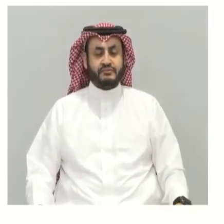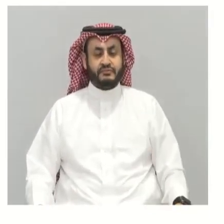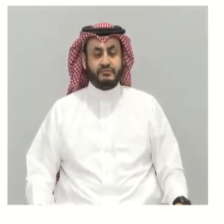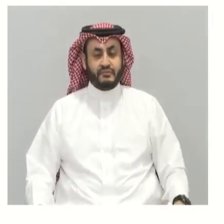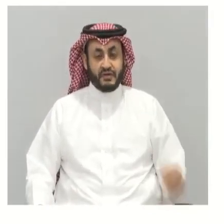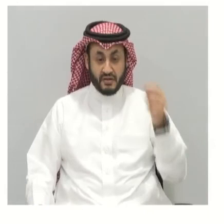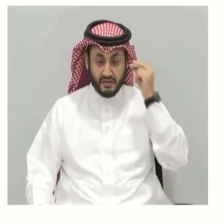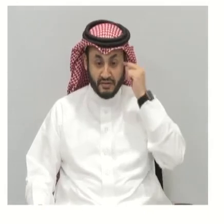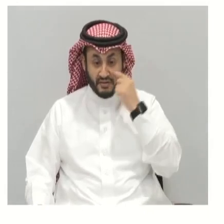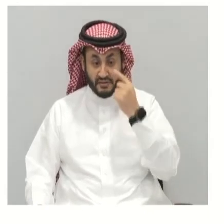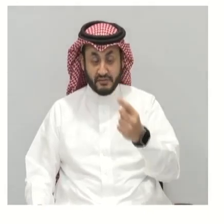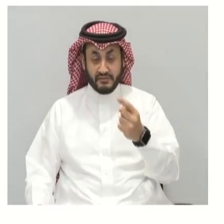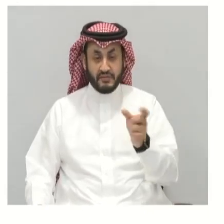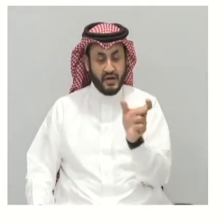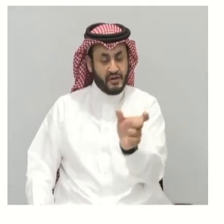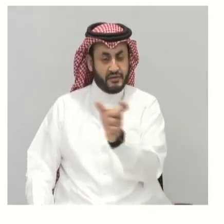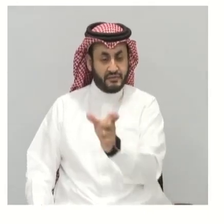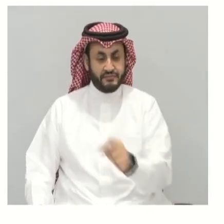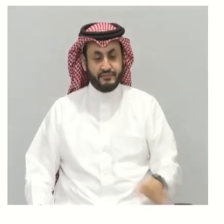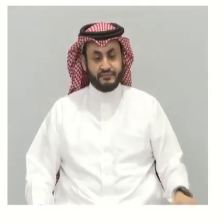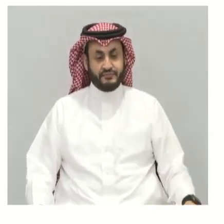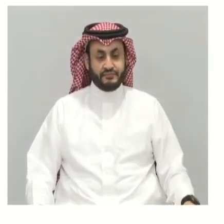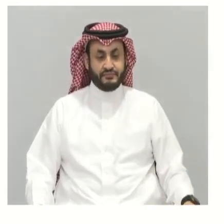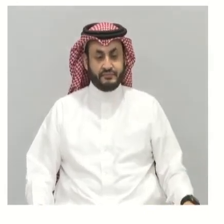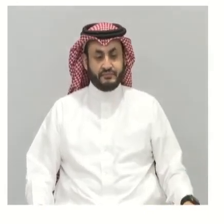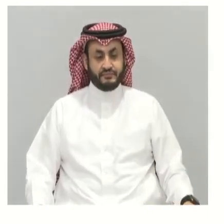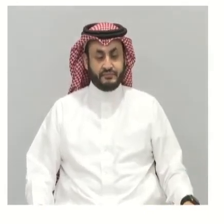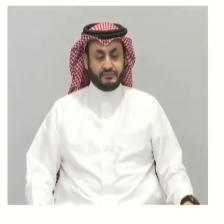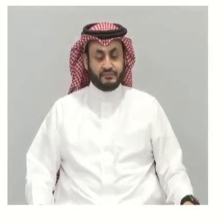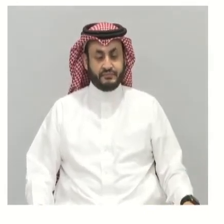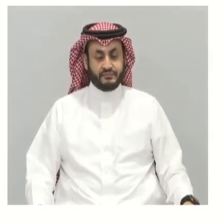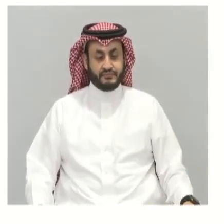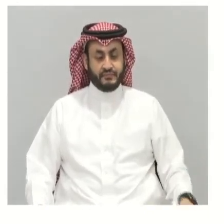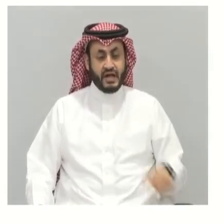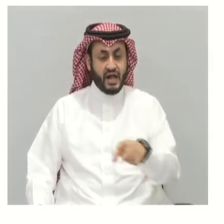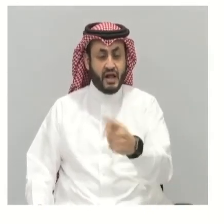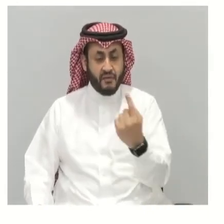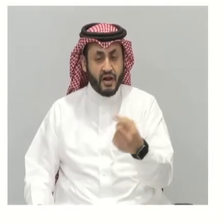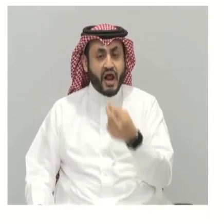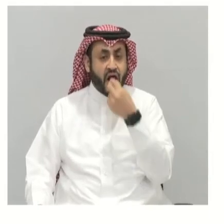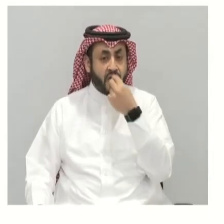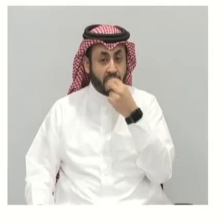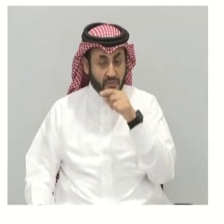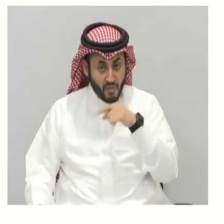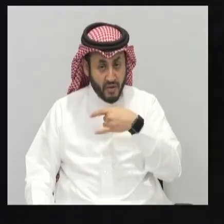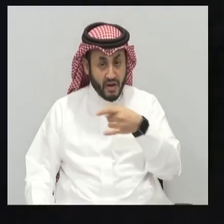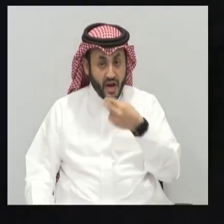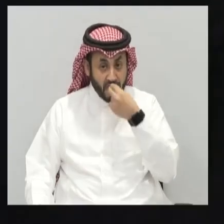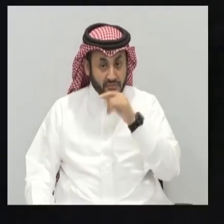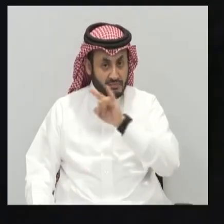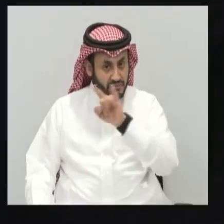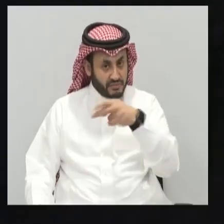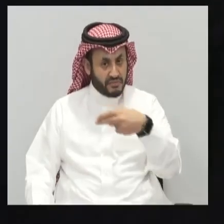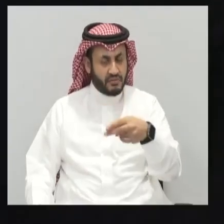the keywords here to write the question. Here we have the word eat. So it's a yes, no